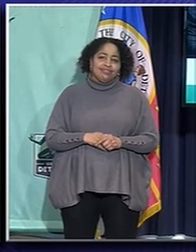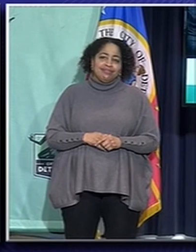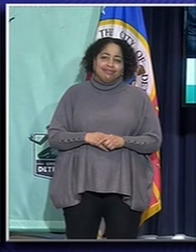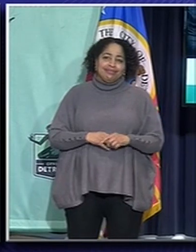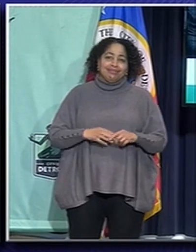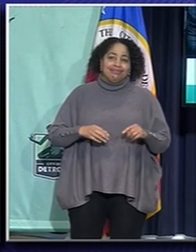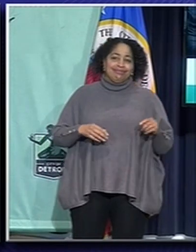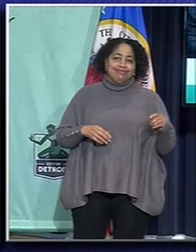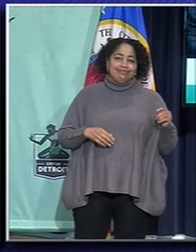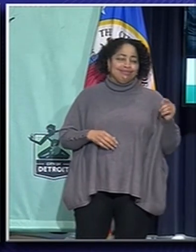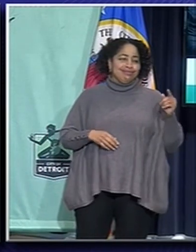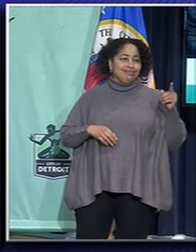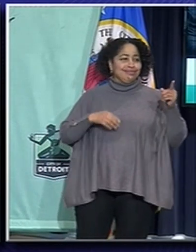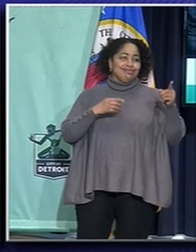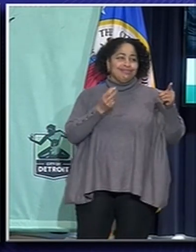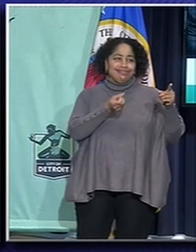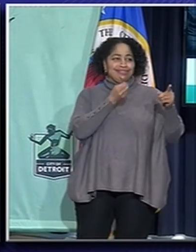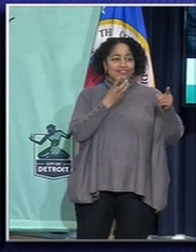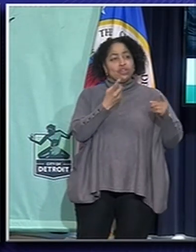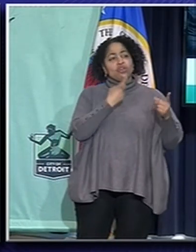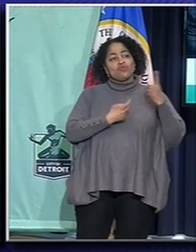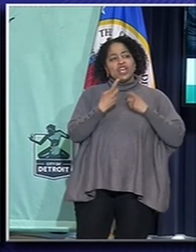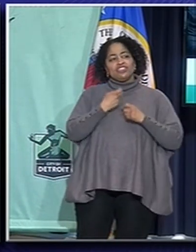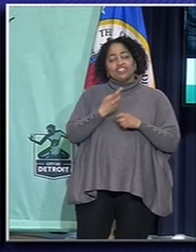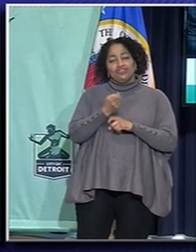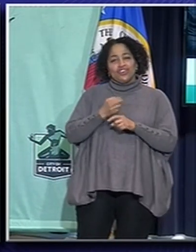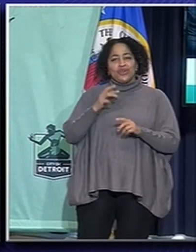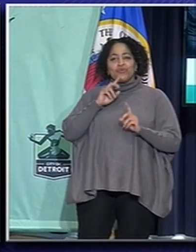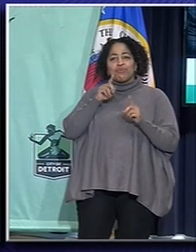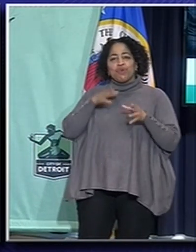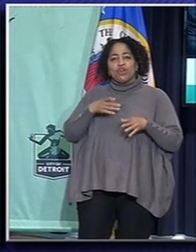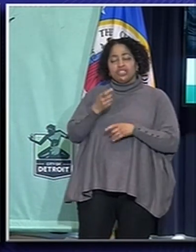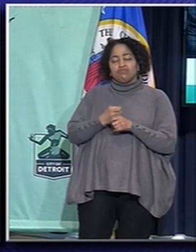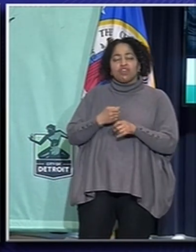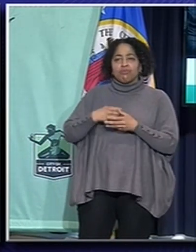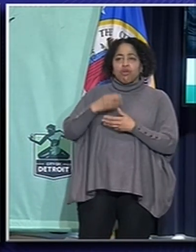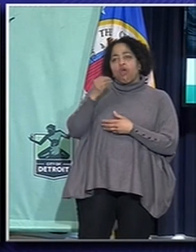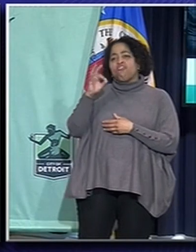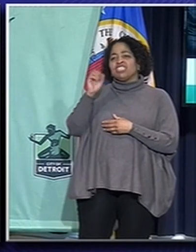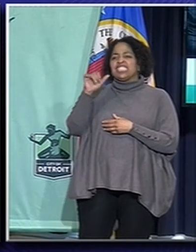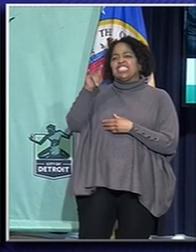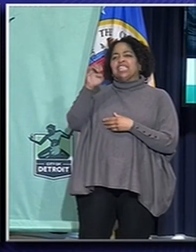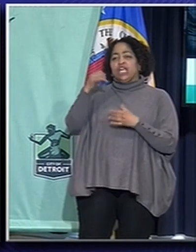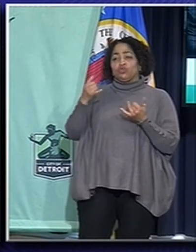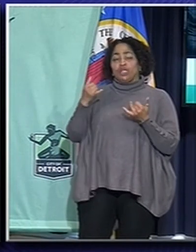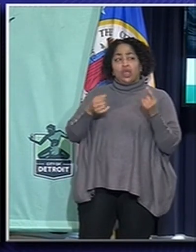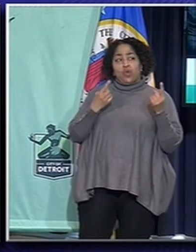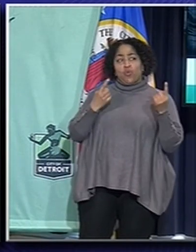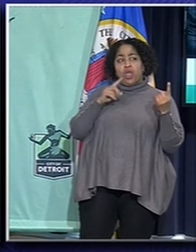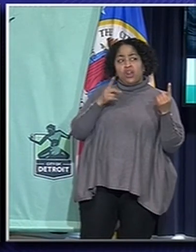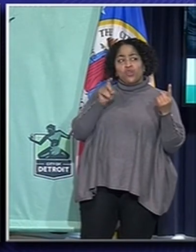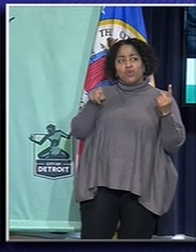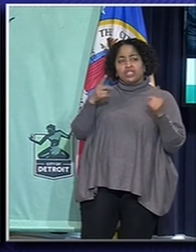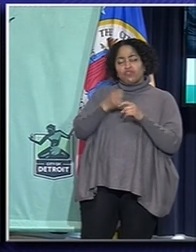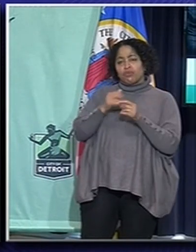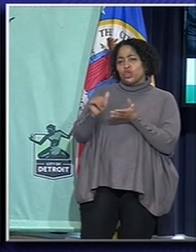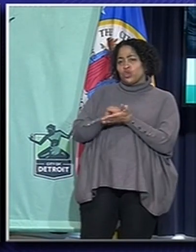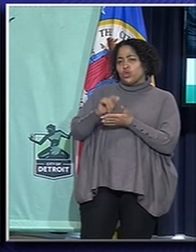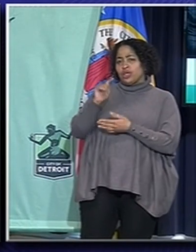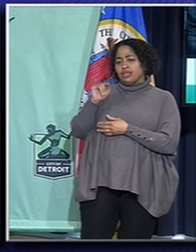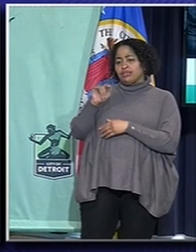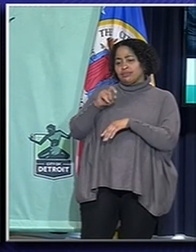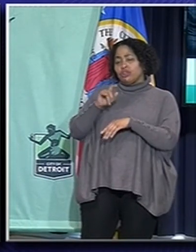Okay, we have a few questions from reporters who are monitoring from off-site today. One is from the New York Times wants